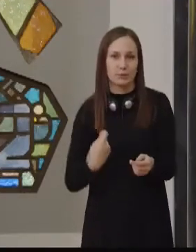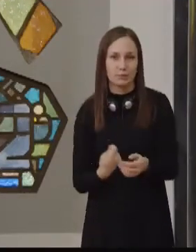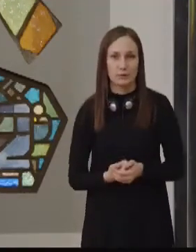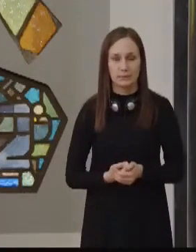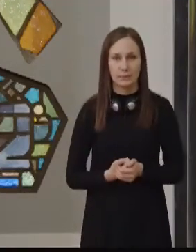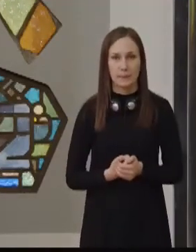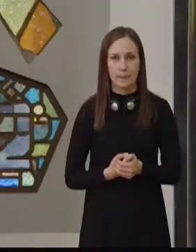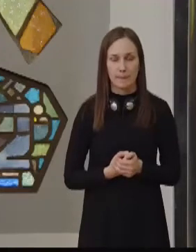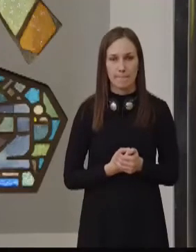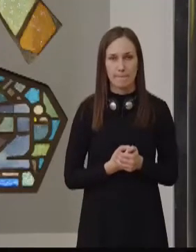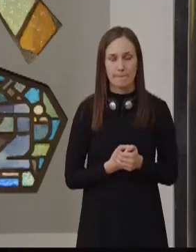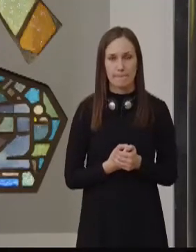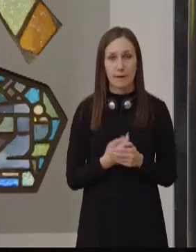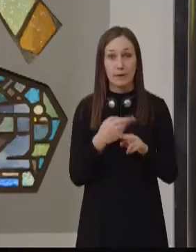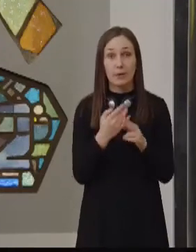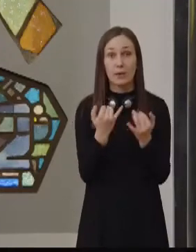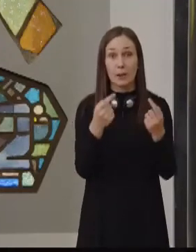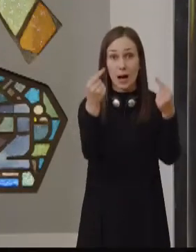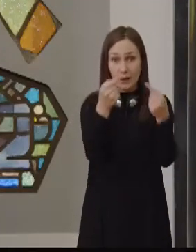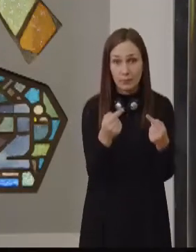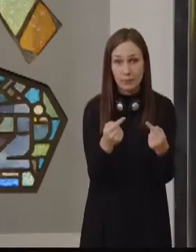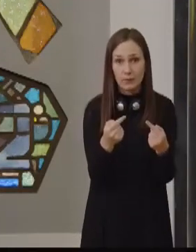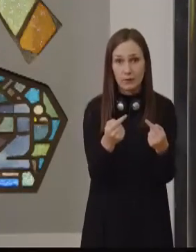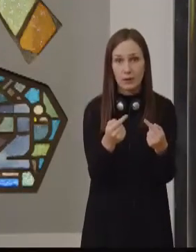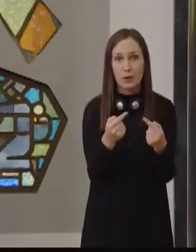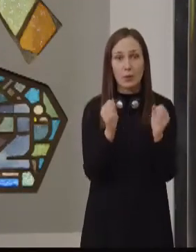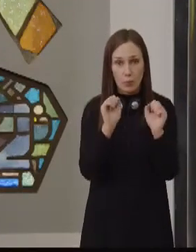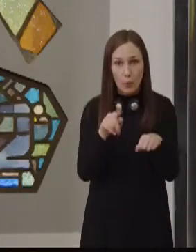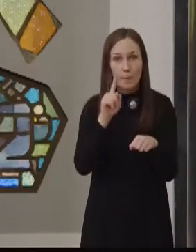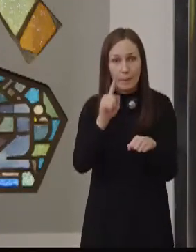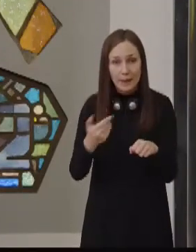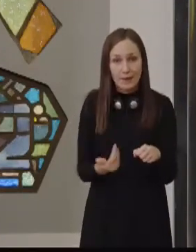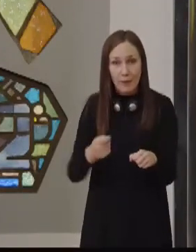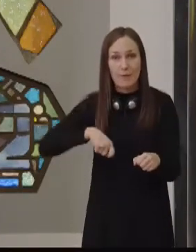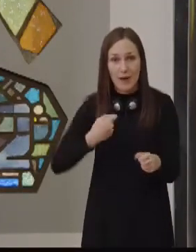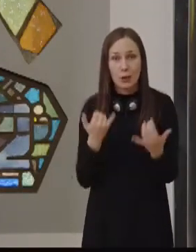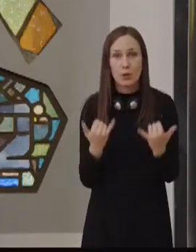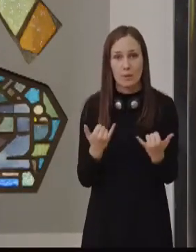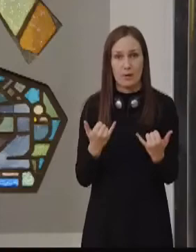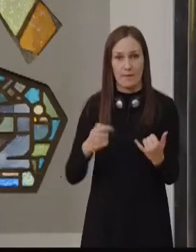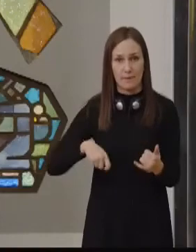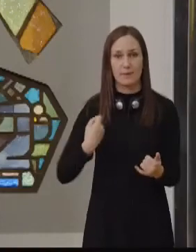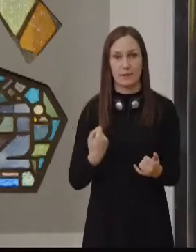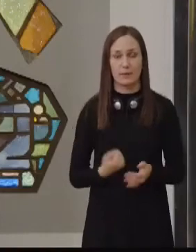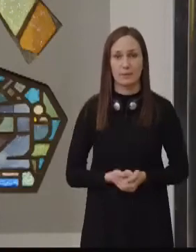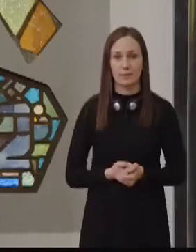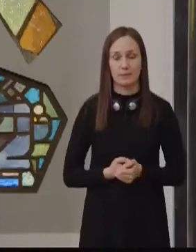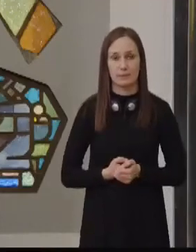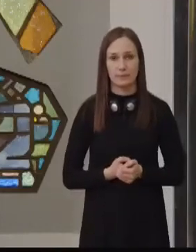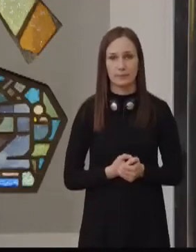But do we have the time to wait? So my life,